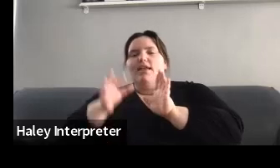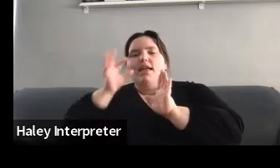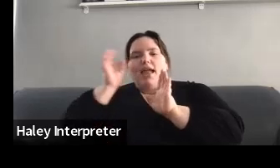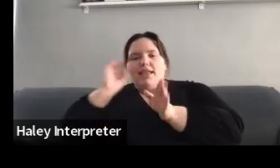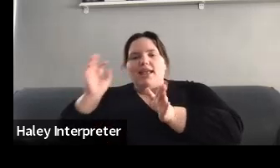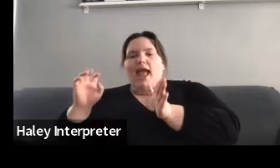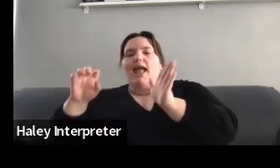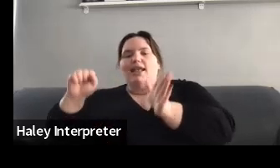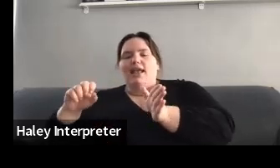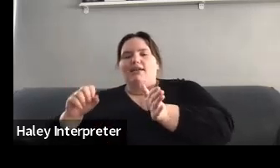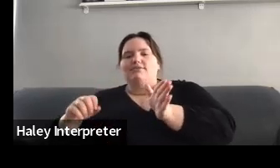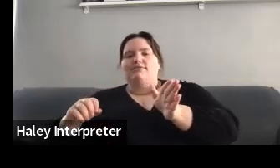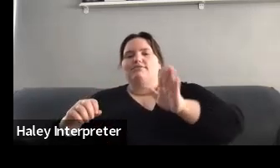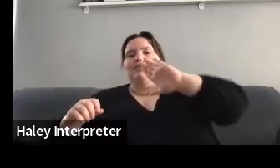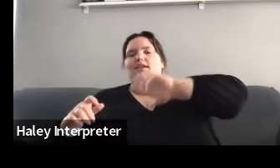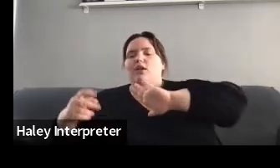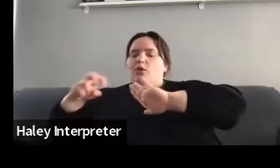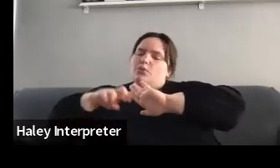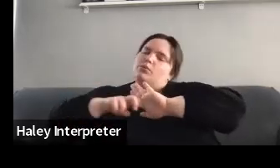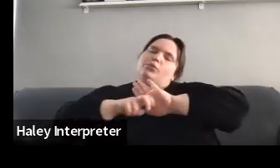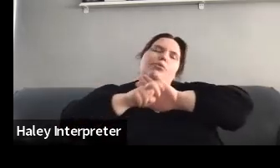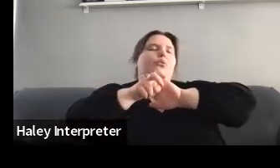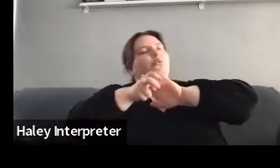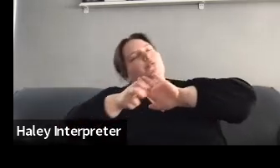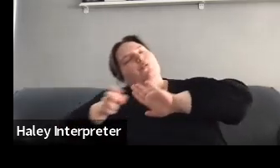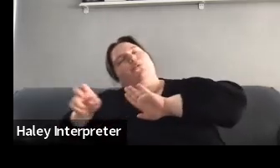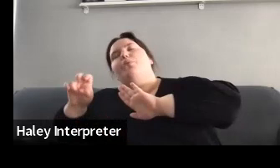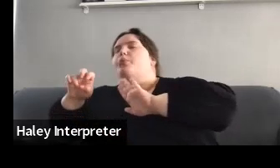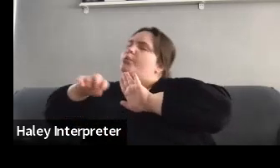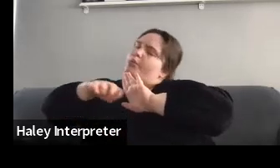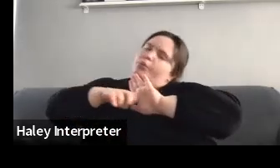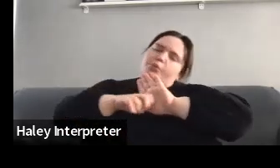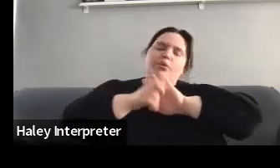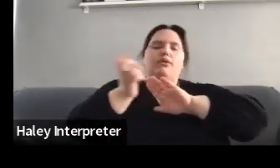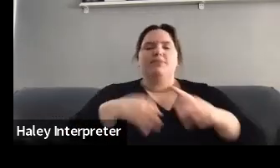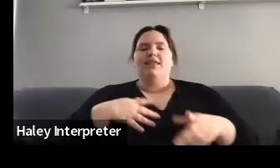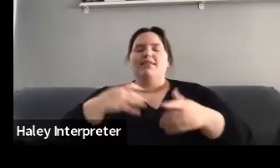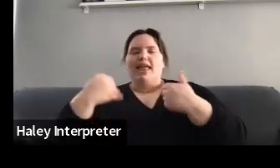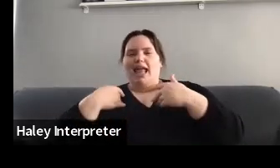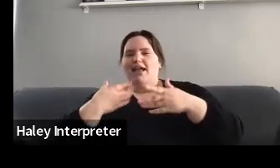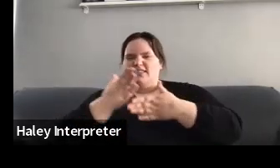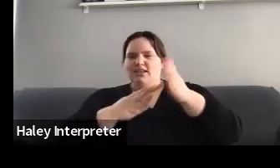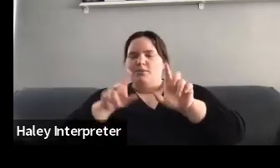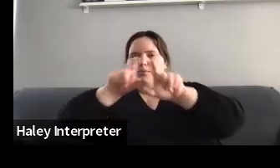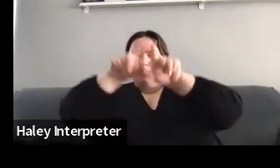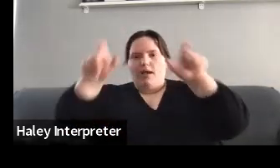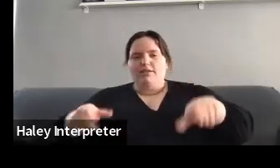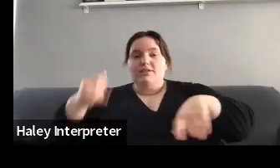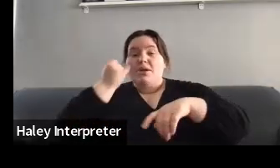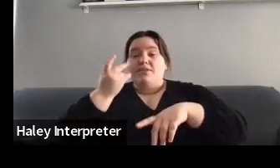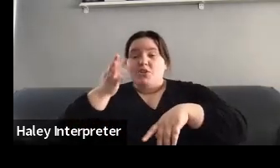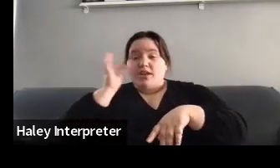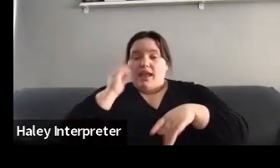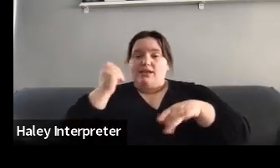can mount it on the wall. They also have these made out of arches. So if your cat likes to walk through tunnels or things